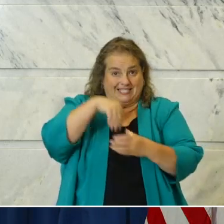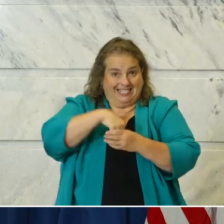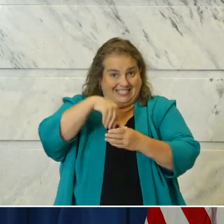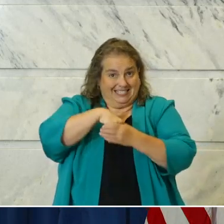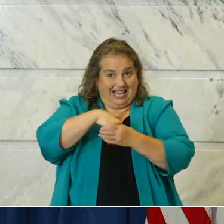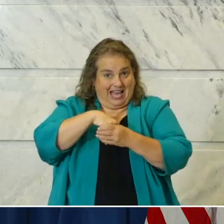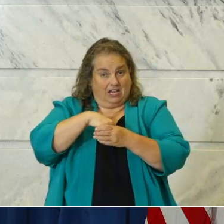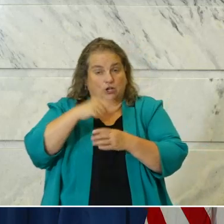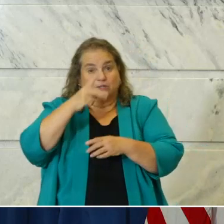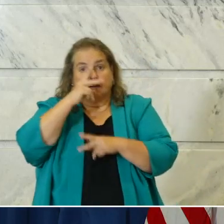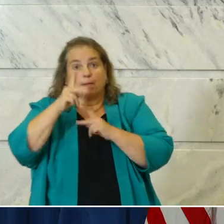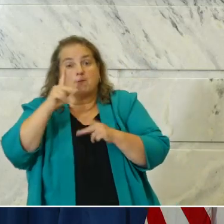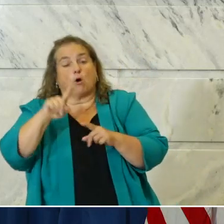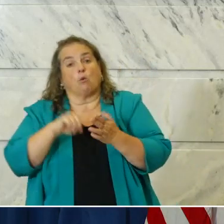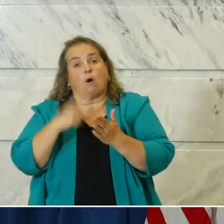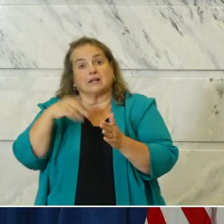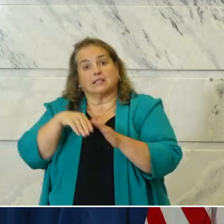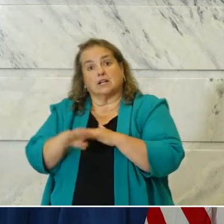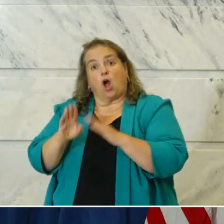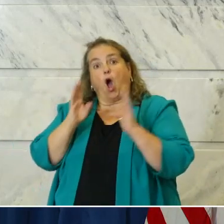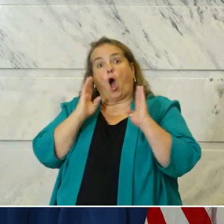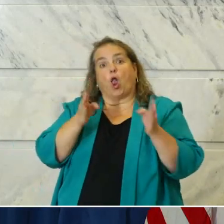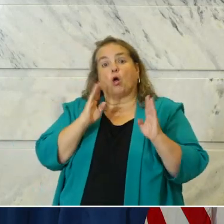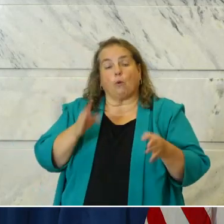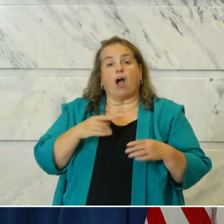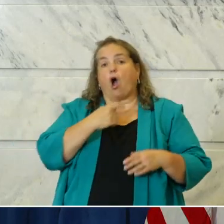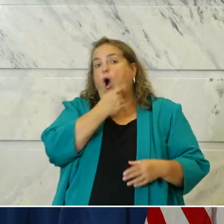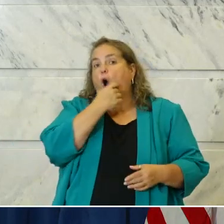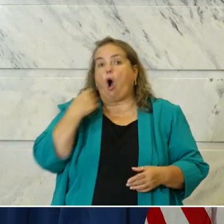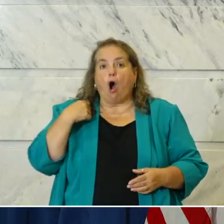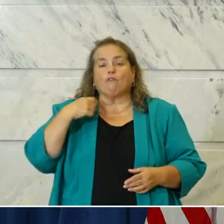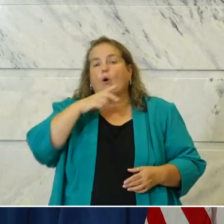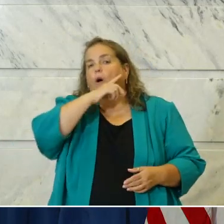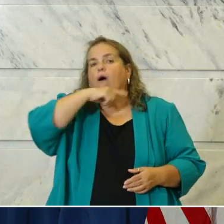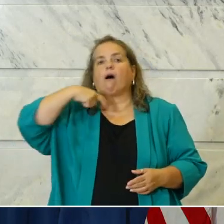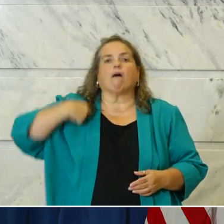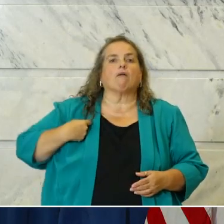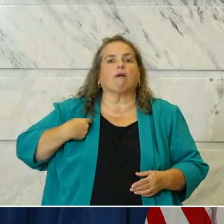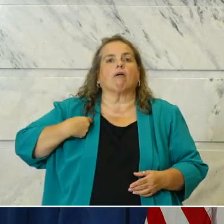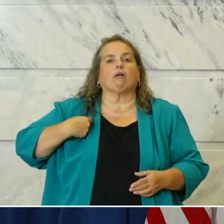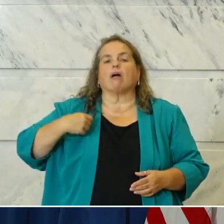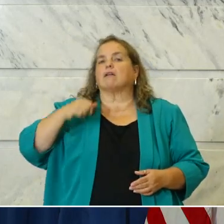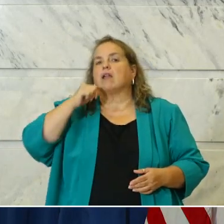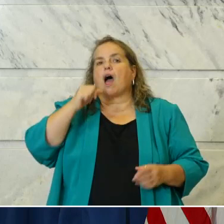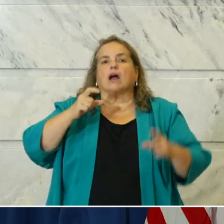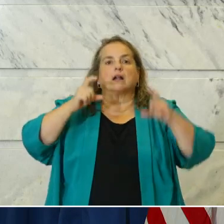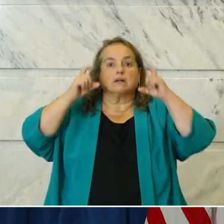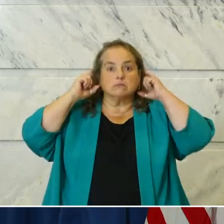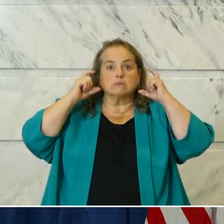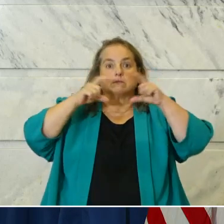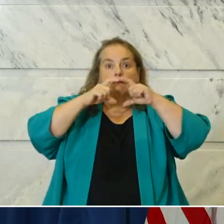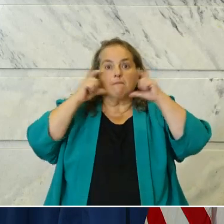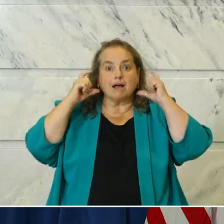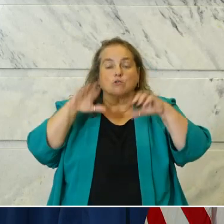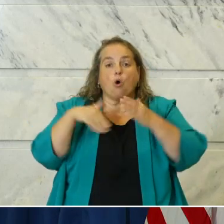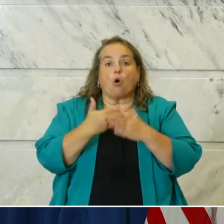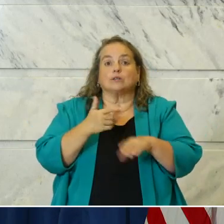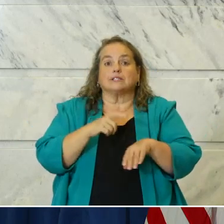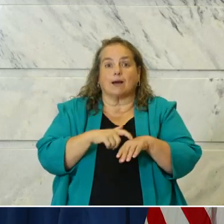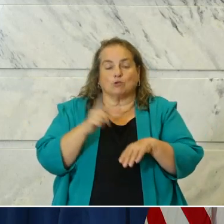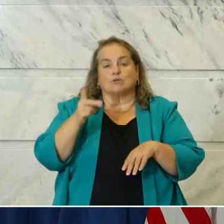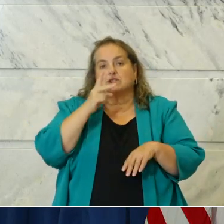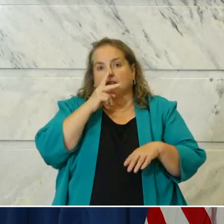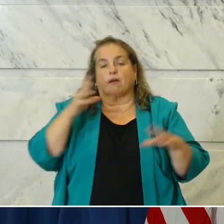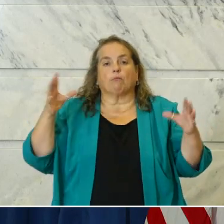people, once they hit the hallways, with them off or down, not keeping them on the full time. You see them